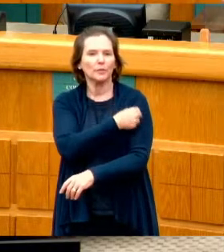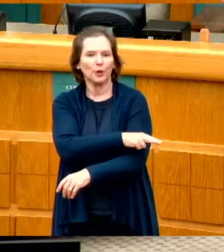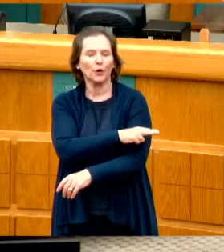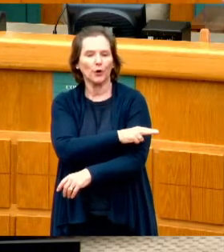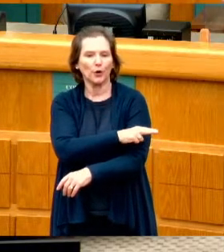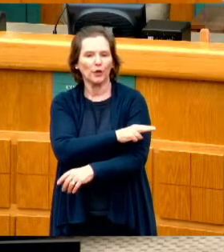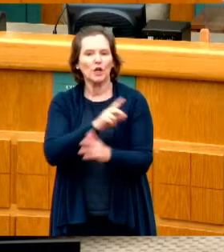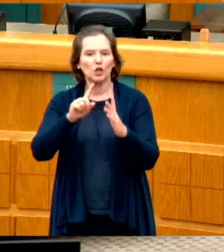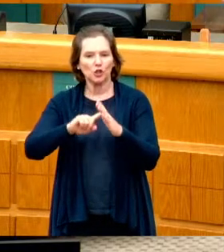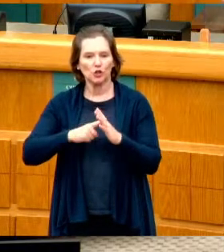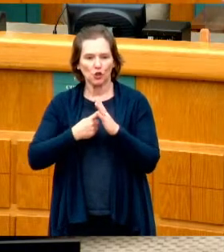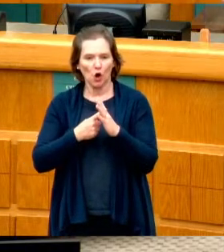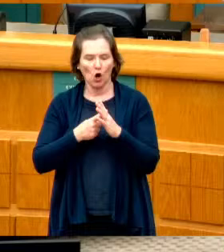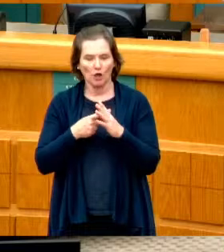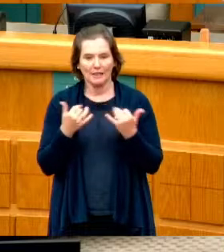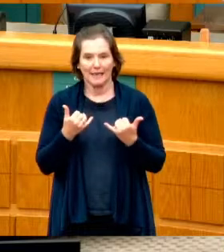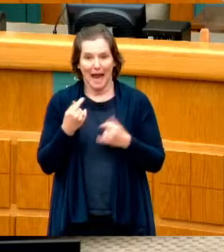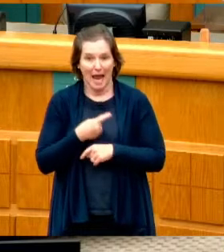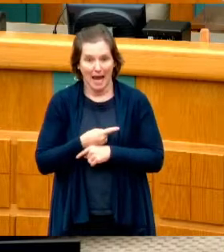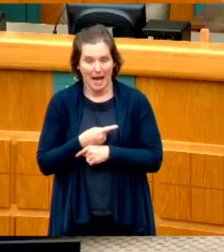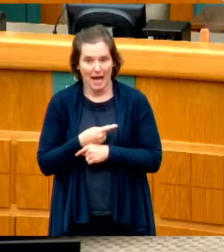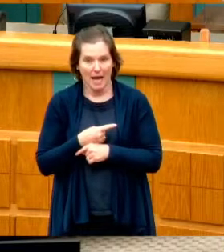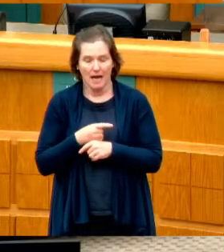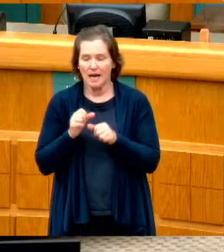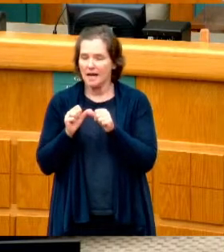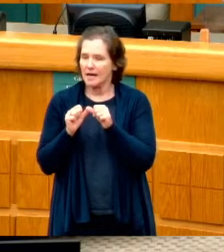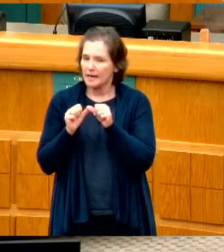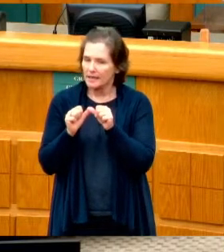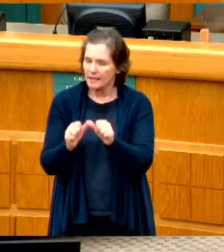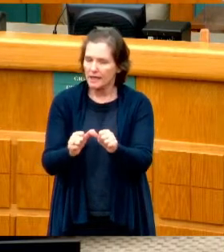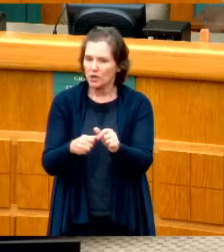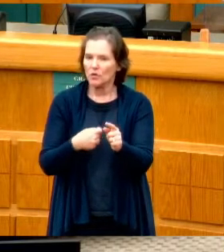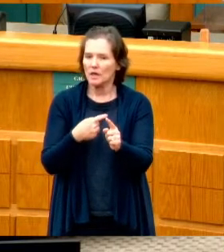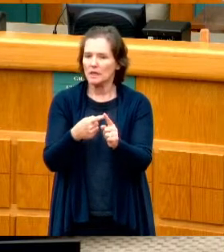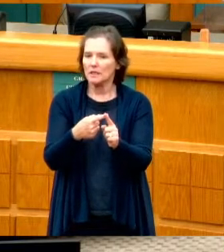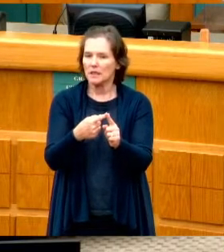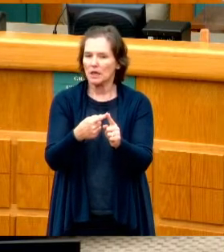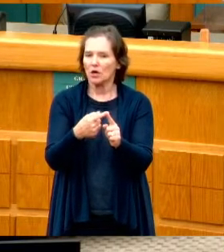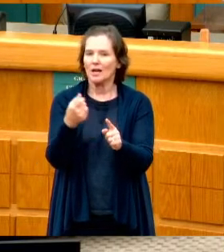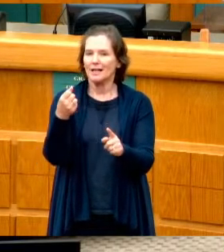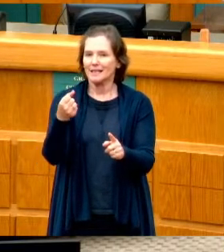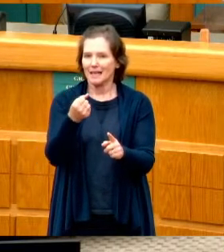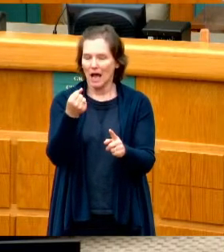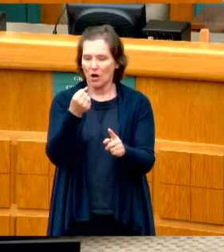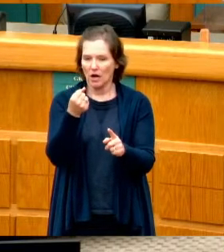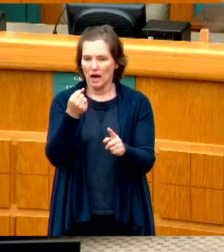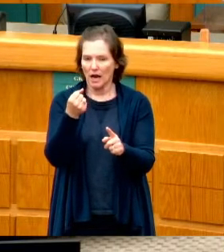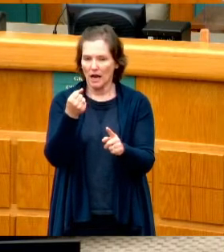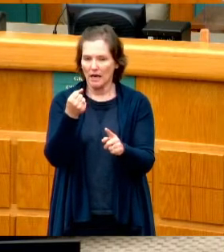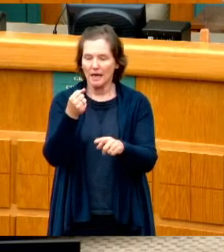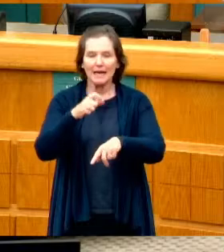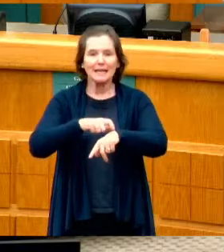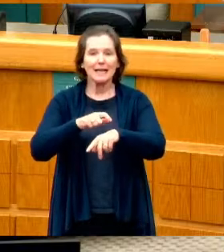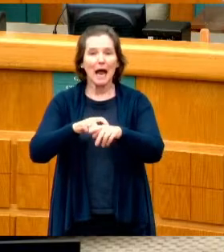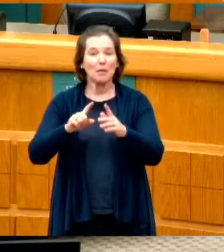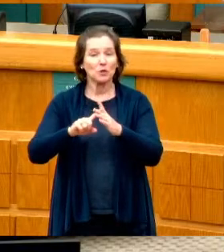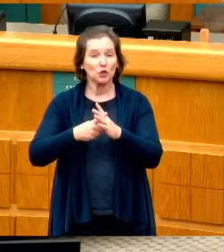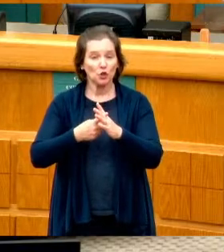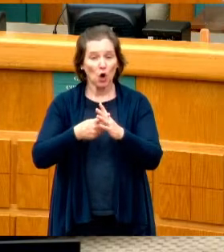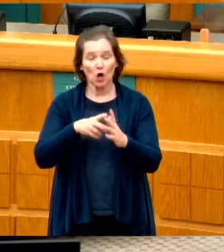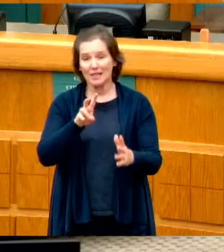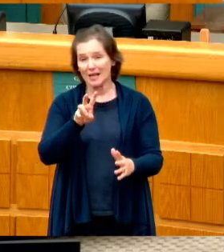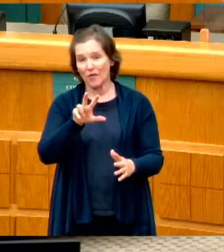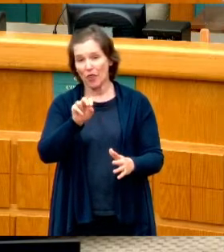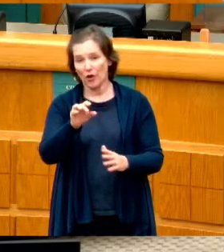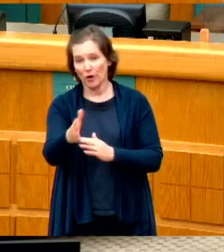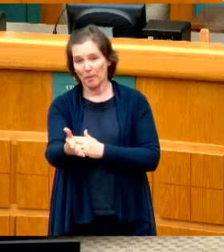through Saturday, March the 13th, from 7:30 a.m. until 1 p.m. And to register for a free COVID